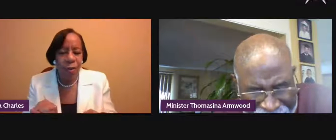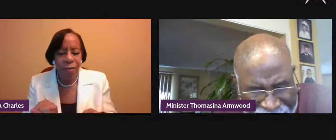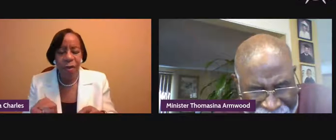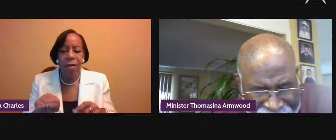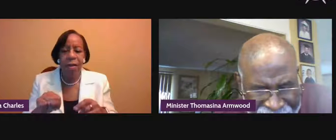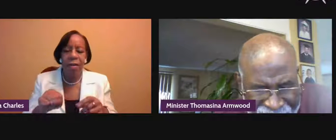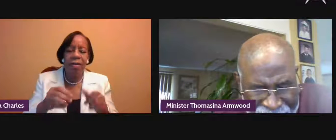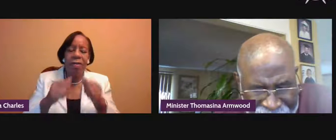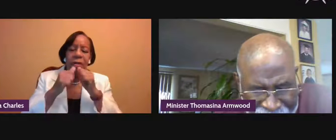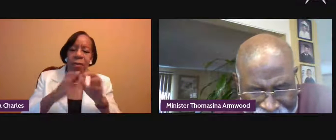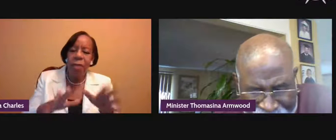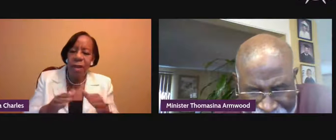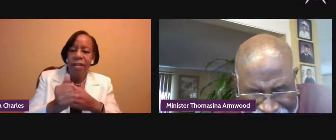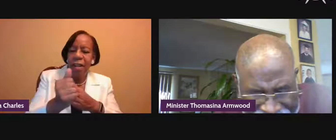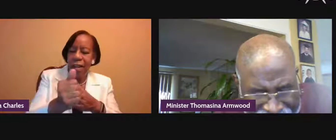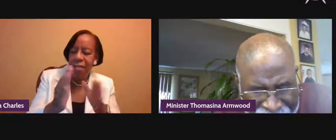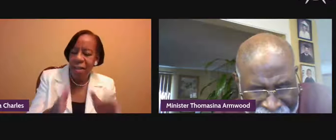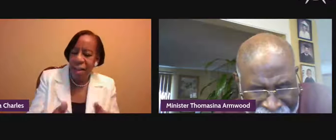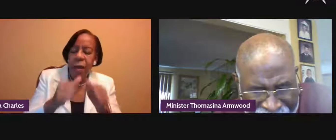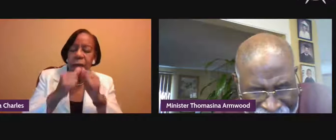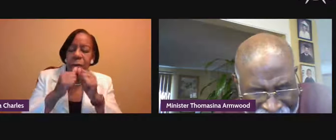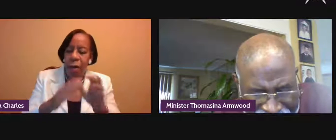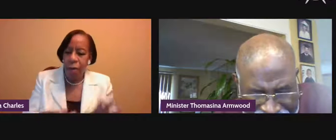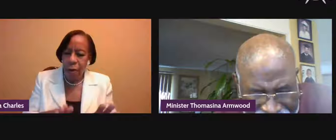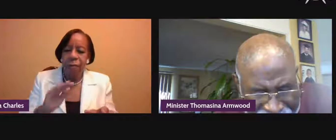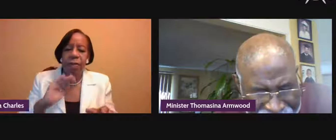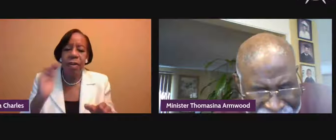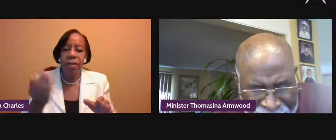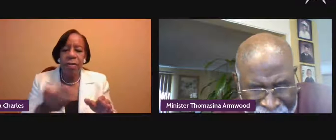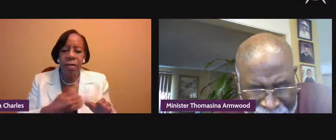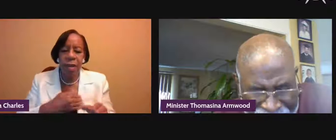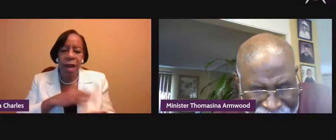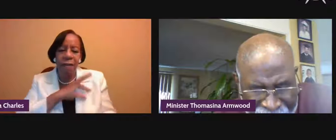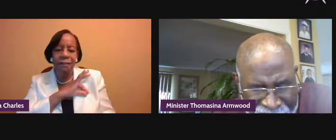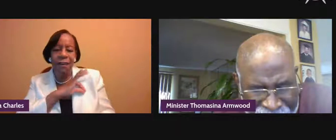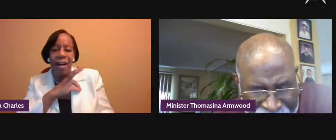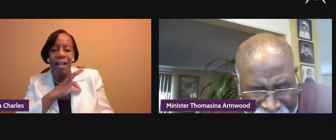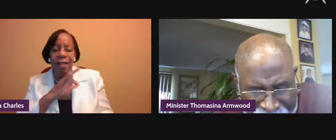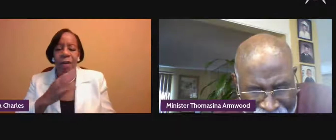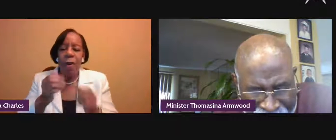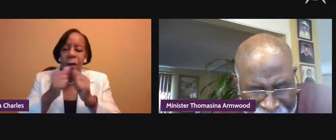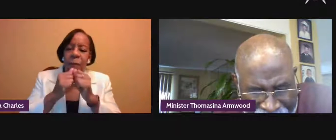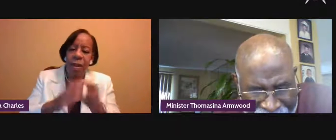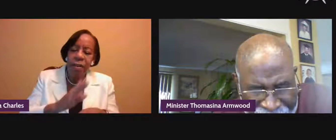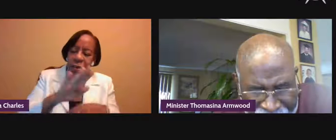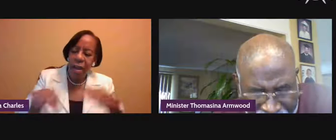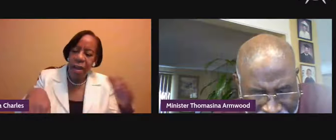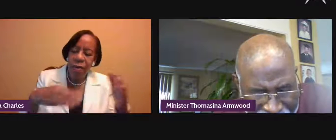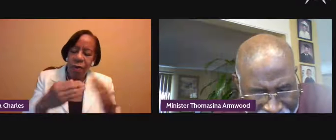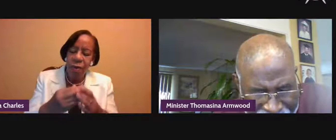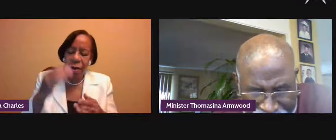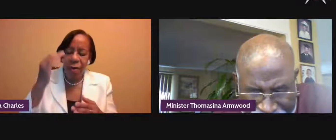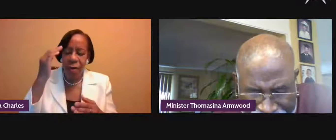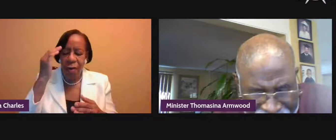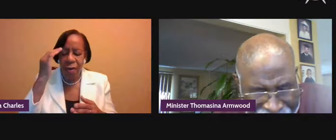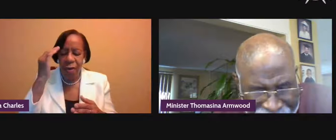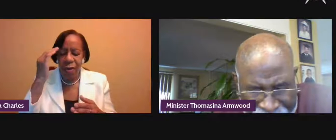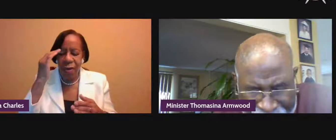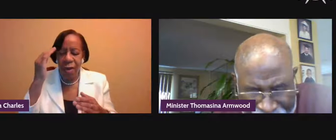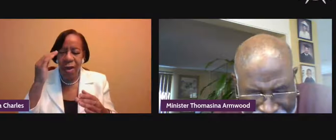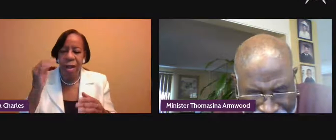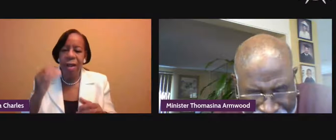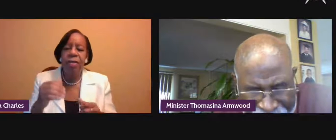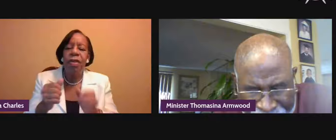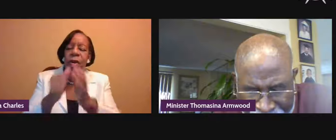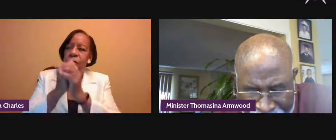bless our leaders of our church, bless our volunteers, bless all of those who have a mind to work for the uplifting of